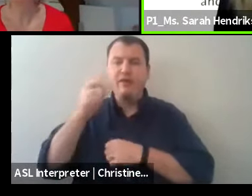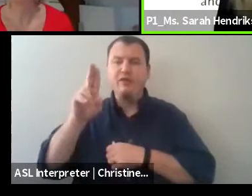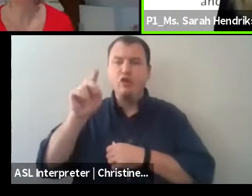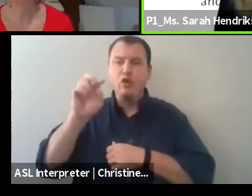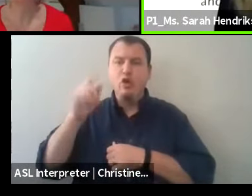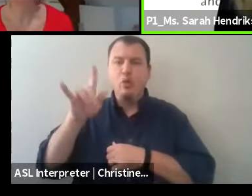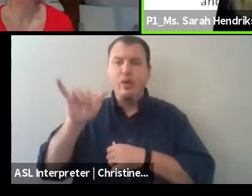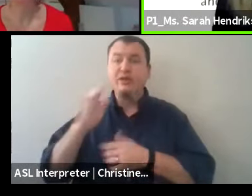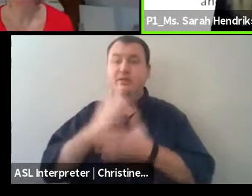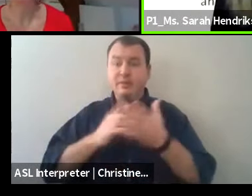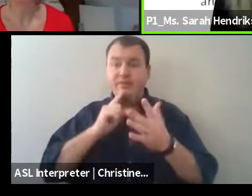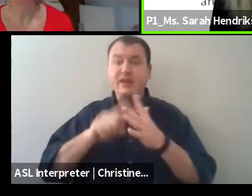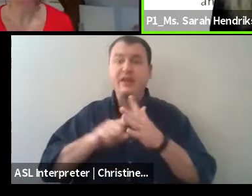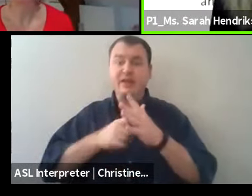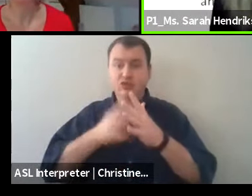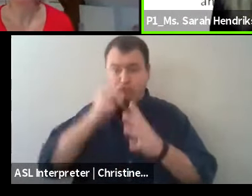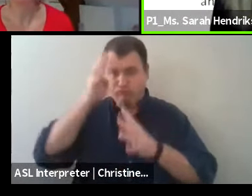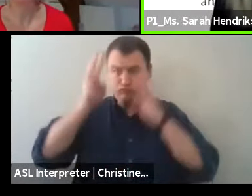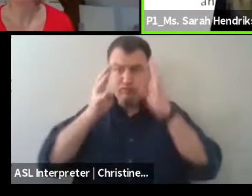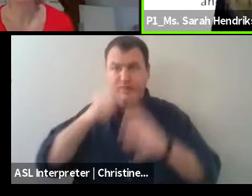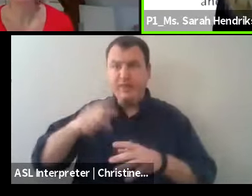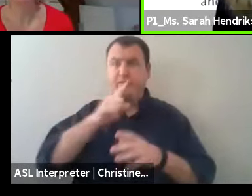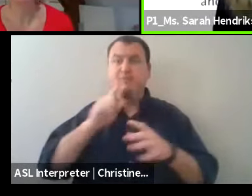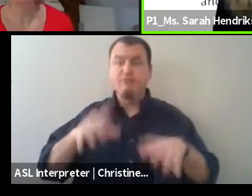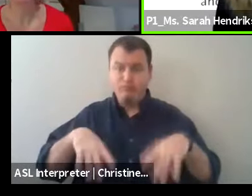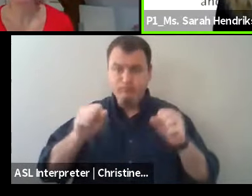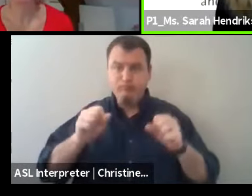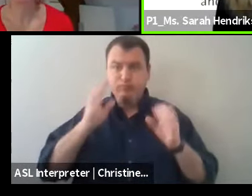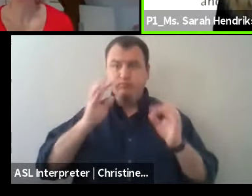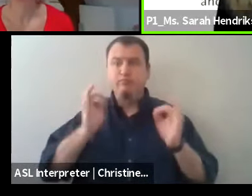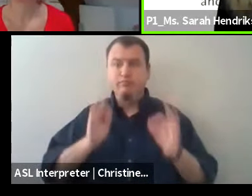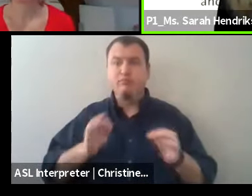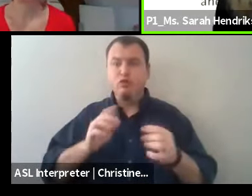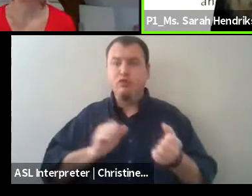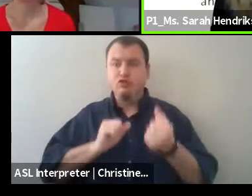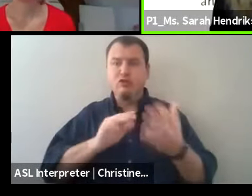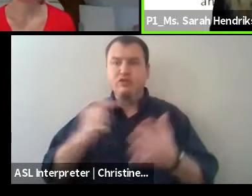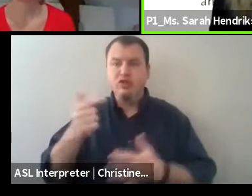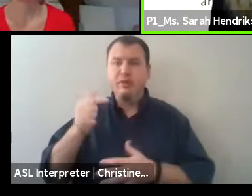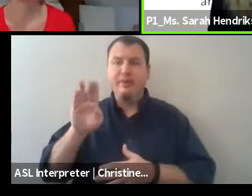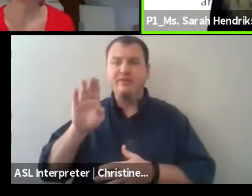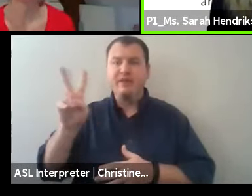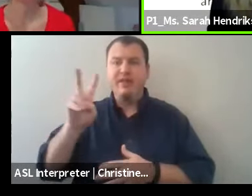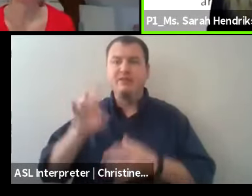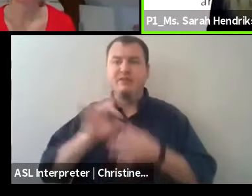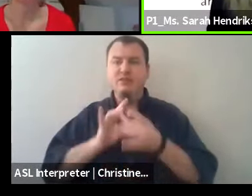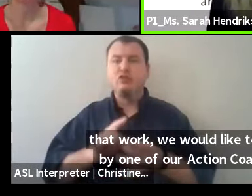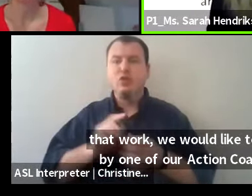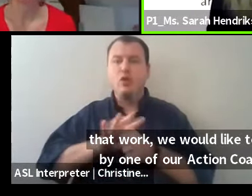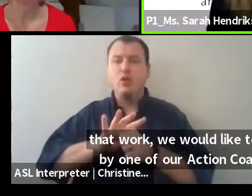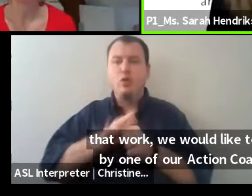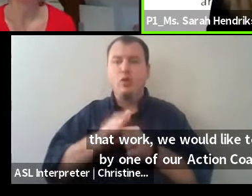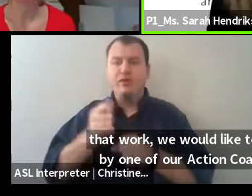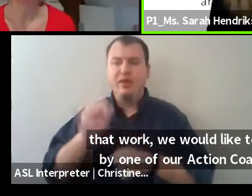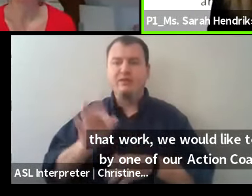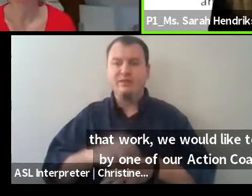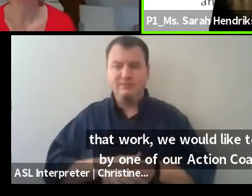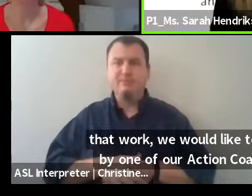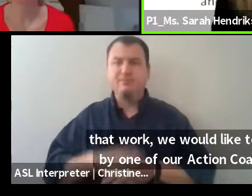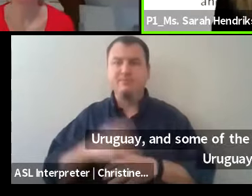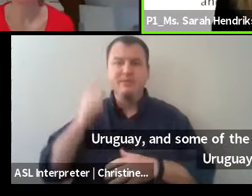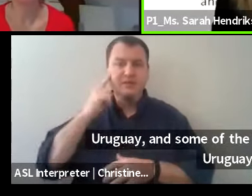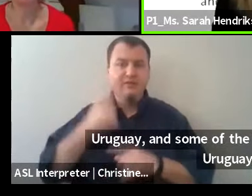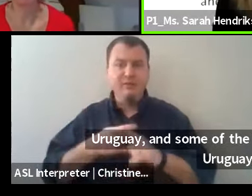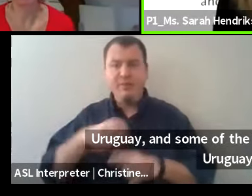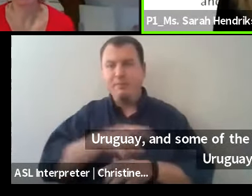initiatives that the government of Uruguay has undertaken to address gender-based violence in the context of COVID-19. Let's hear